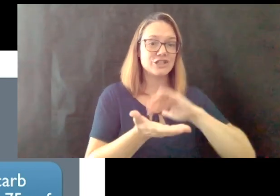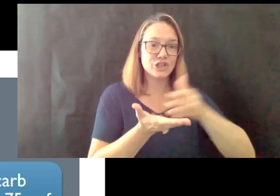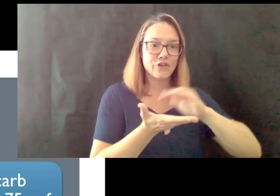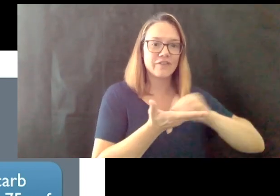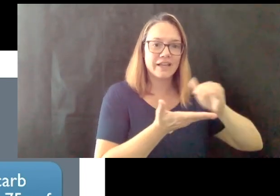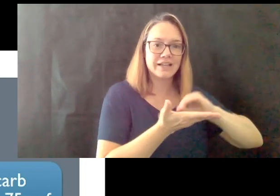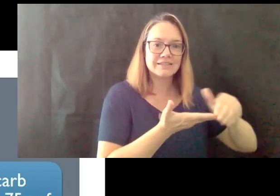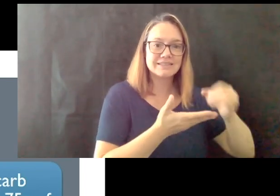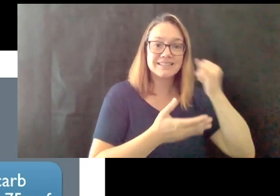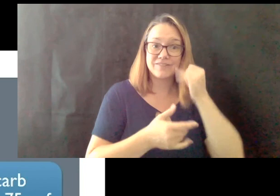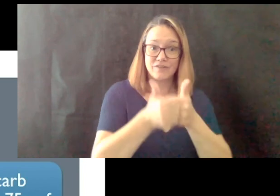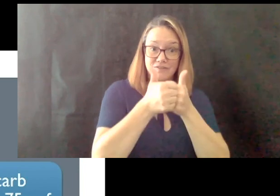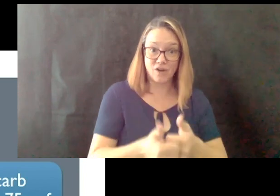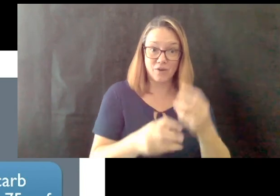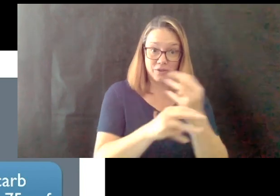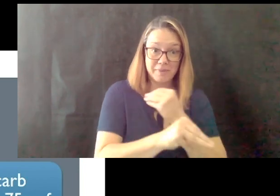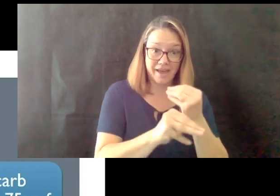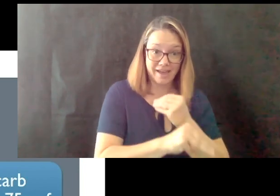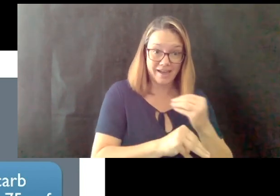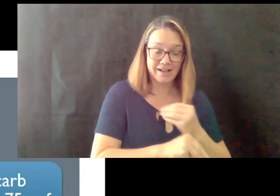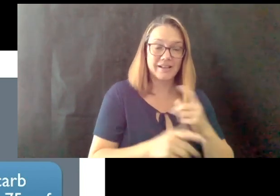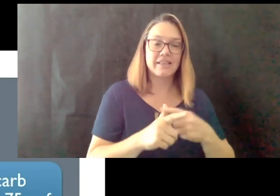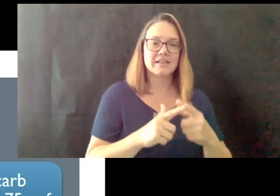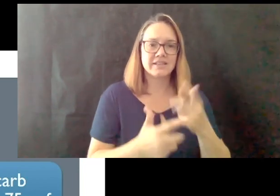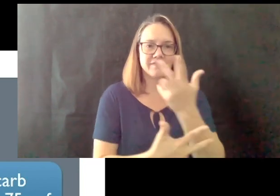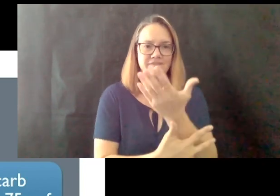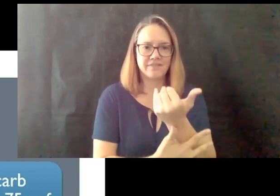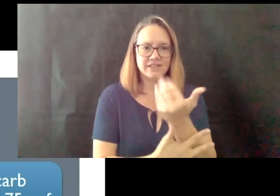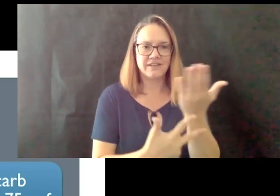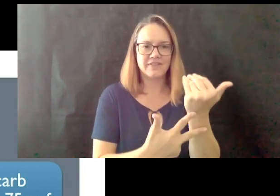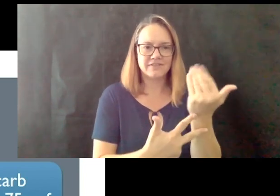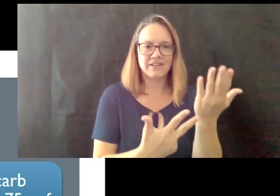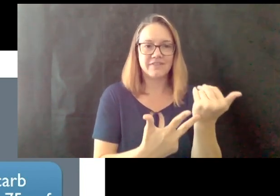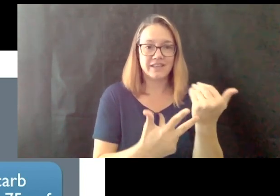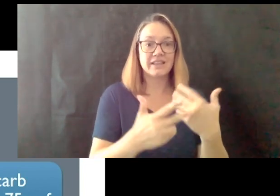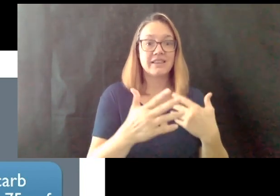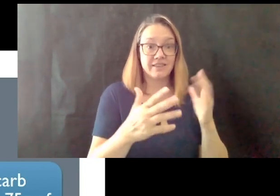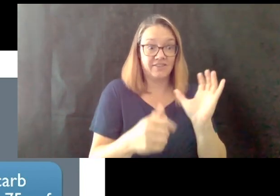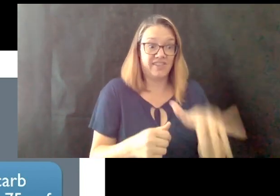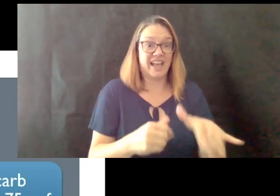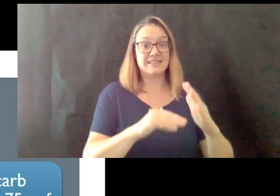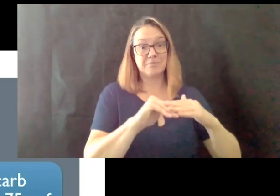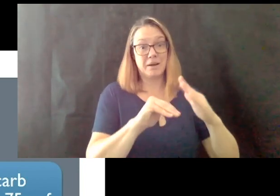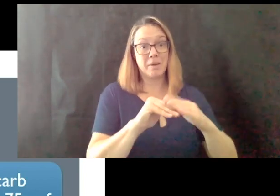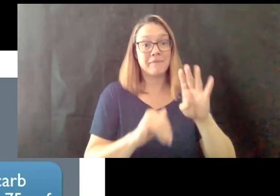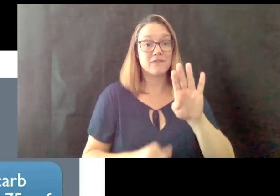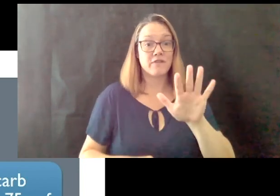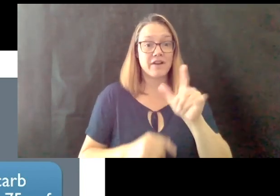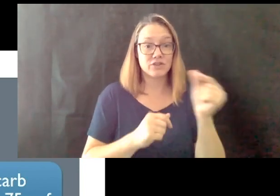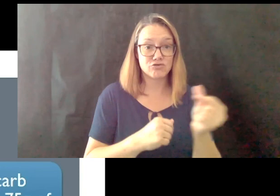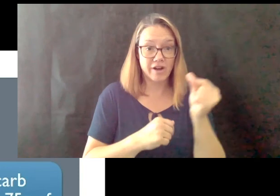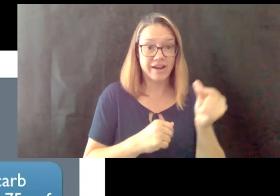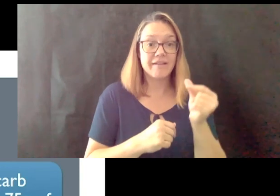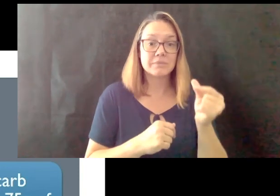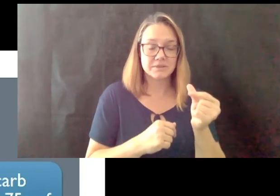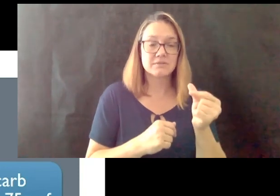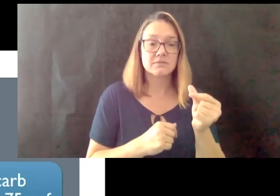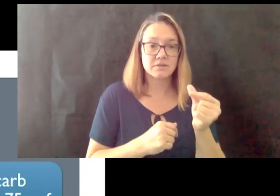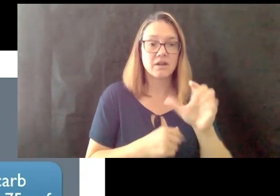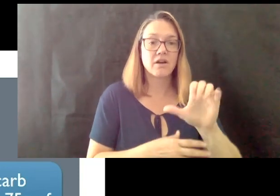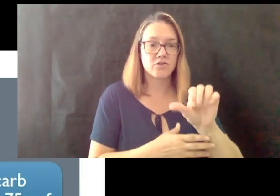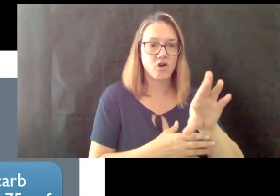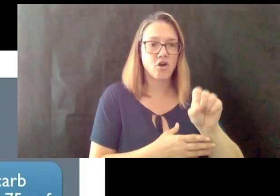servings of carbs. And if you follow the math at 15 grams per serving, that's at least 45 grams of carbohydrates